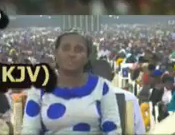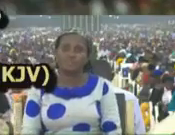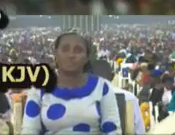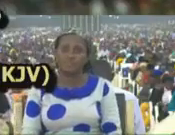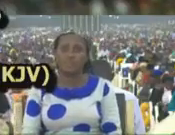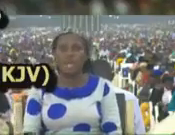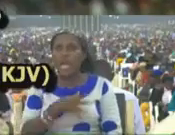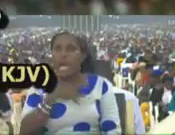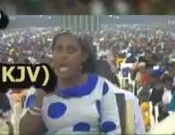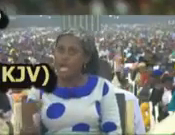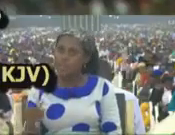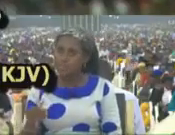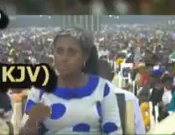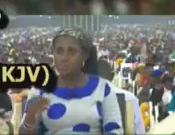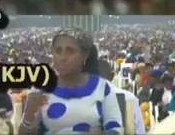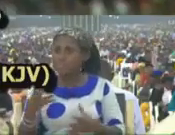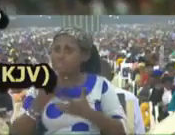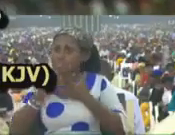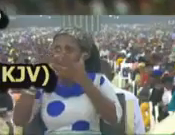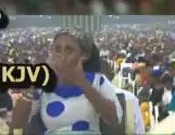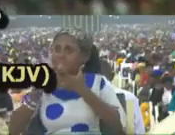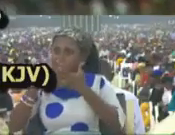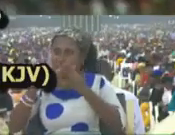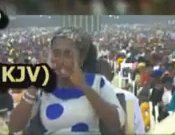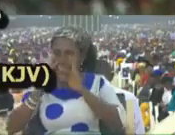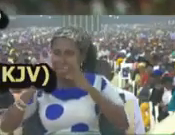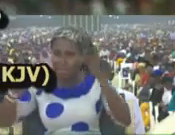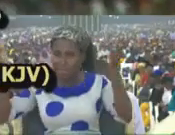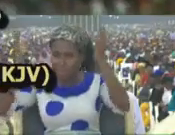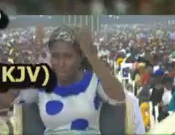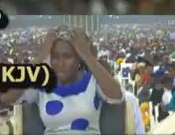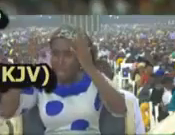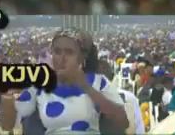And they cried, "Ah, Master,